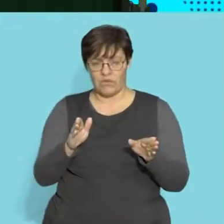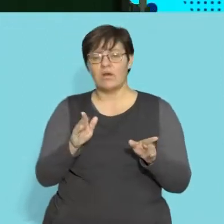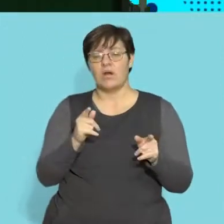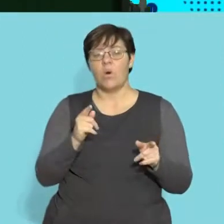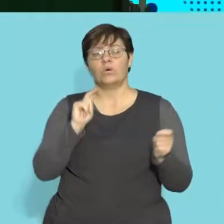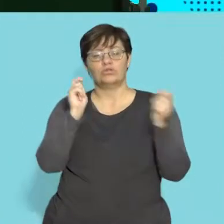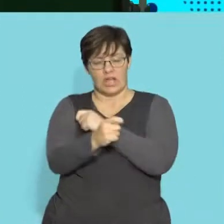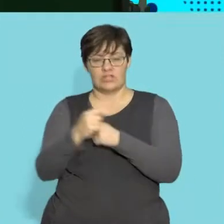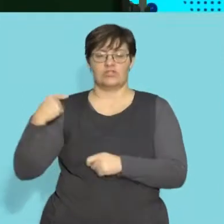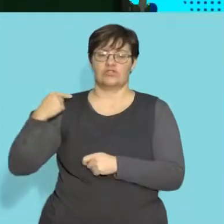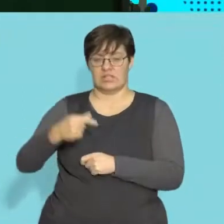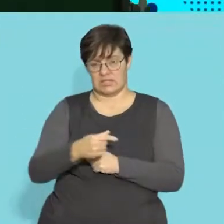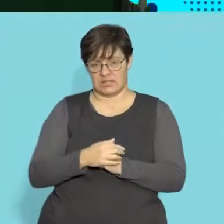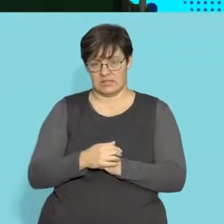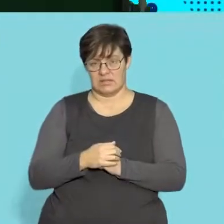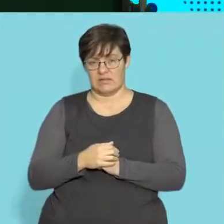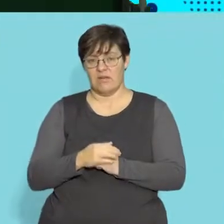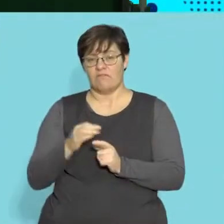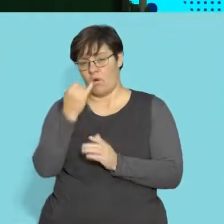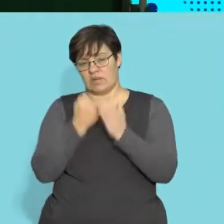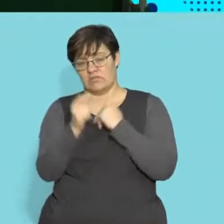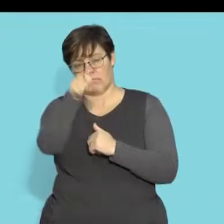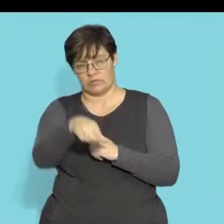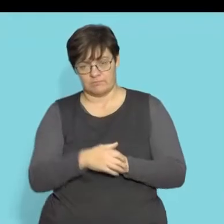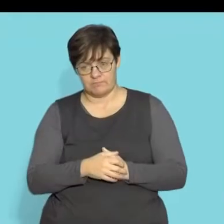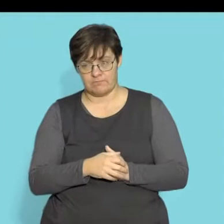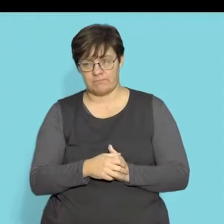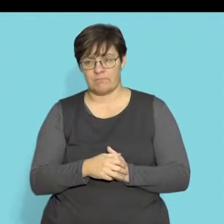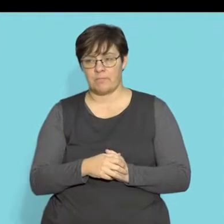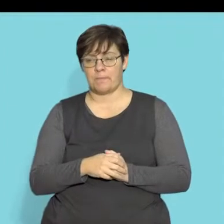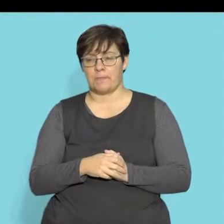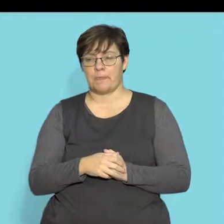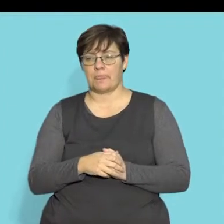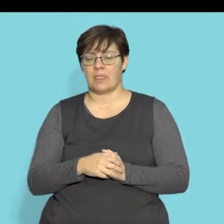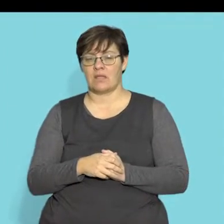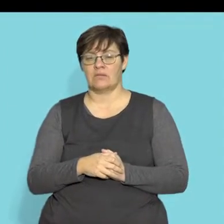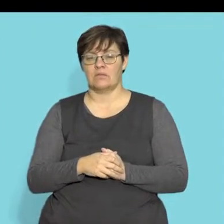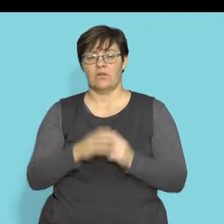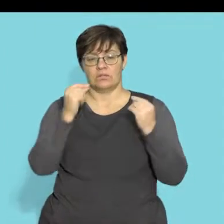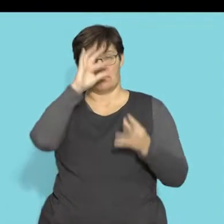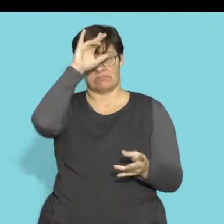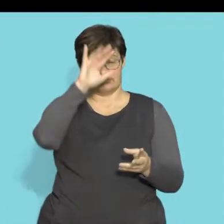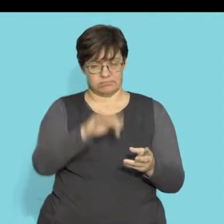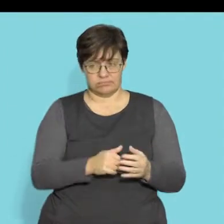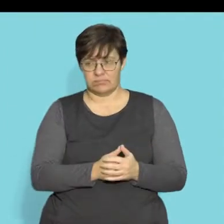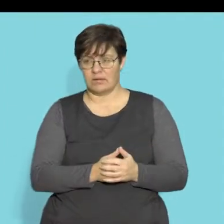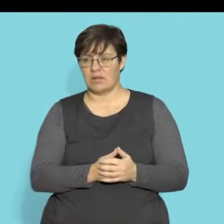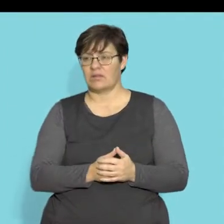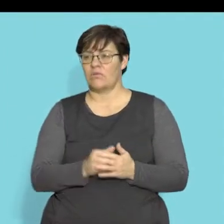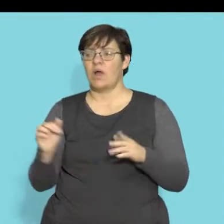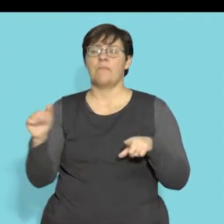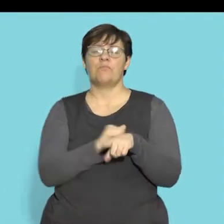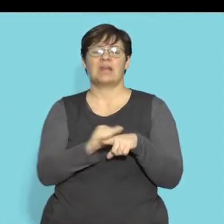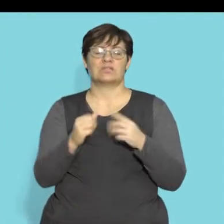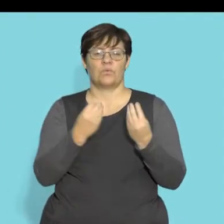to change the genetic makeup of an individual. So as we have done these terms, let's kind of practice